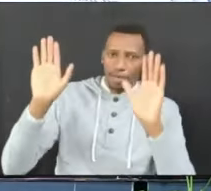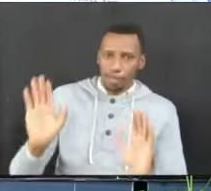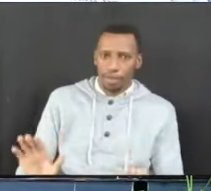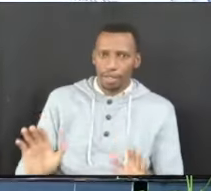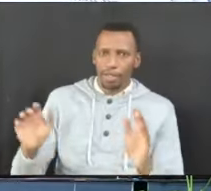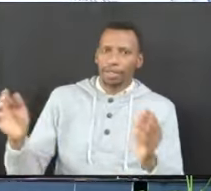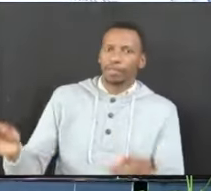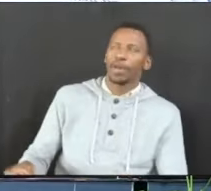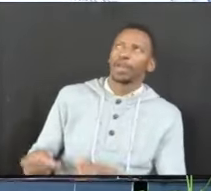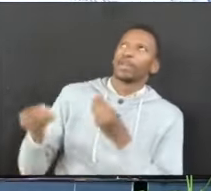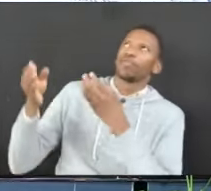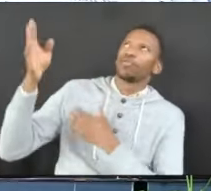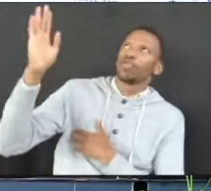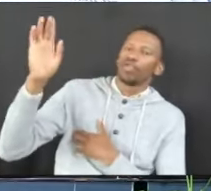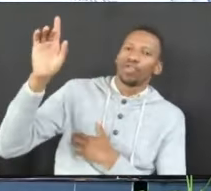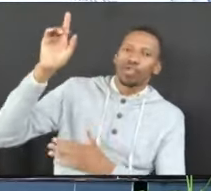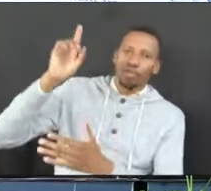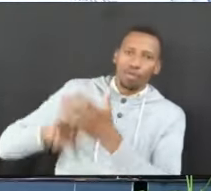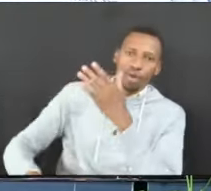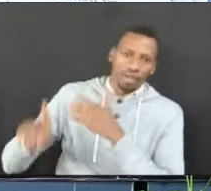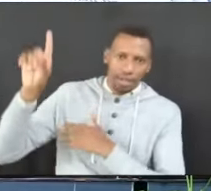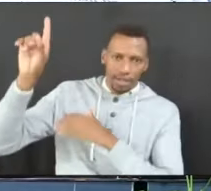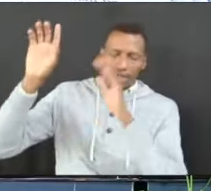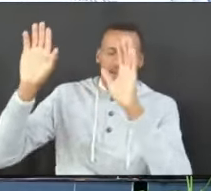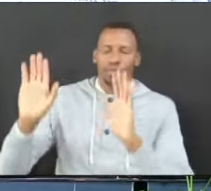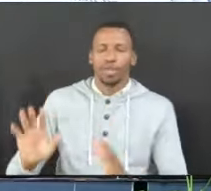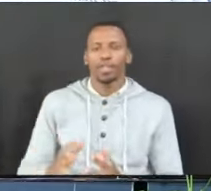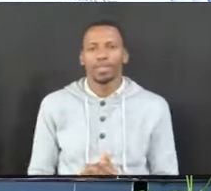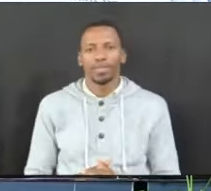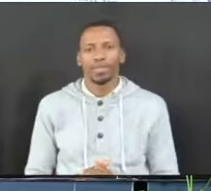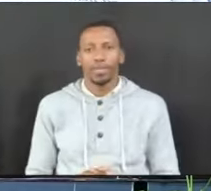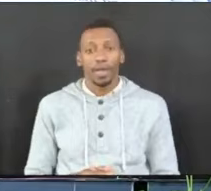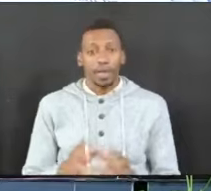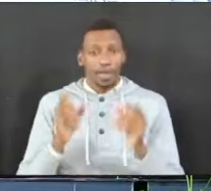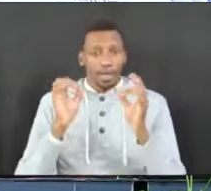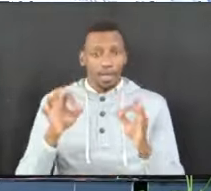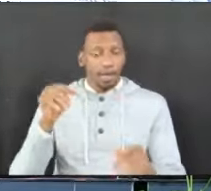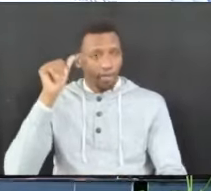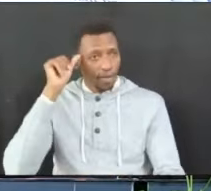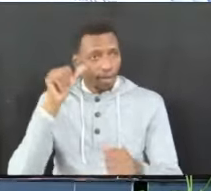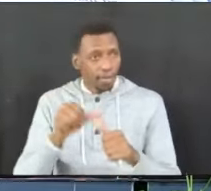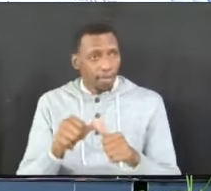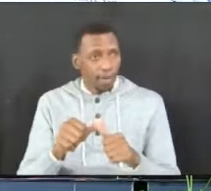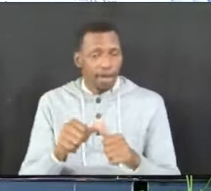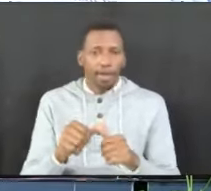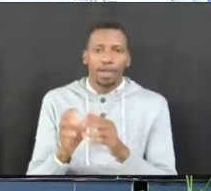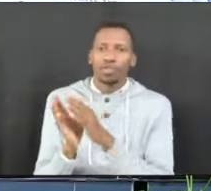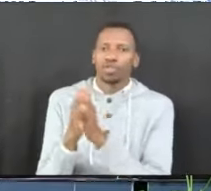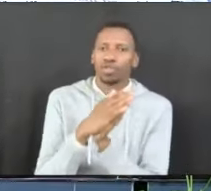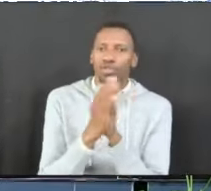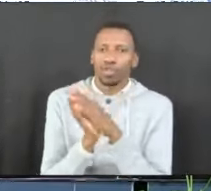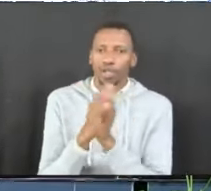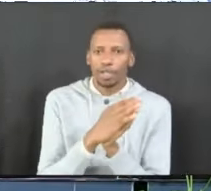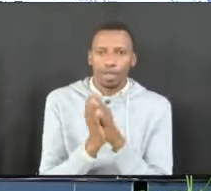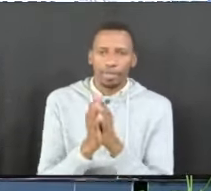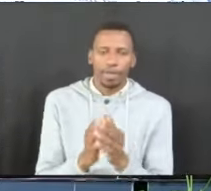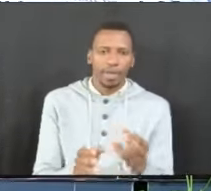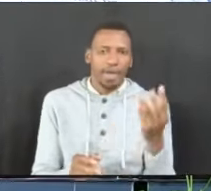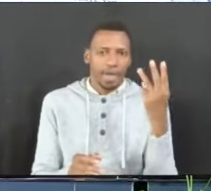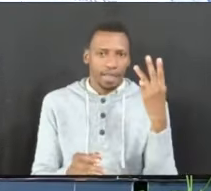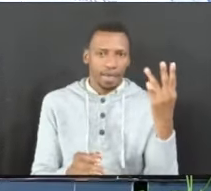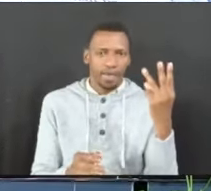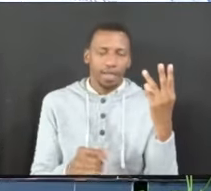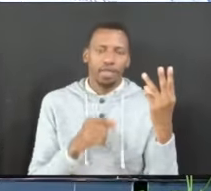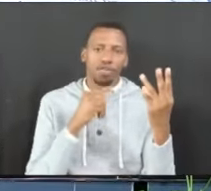him what he is worth. If you remember the story of the three Hebrew boys, in the plain of